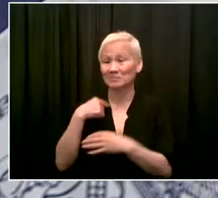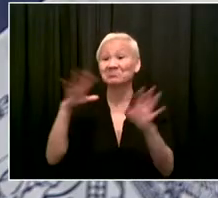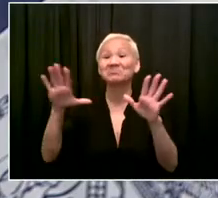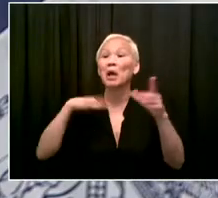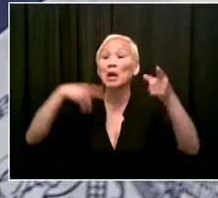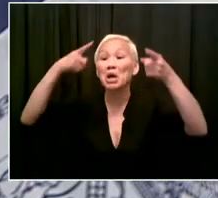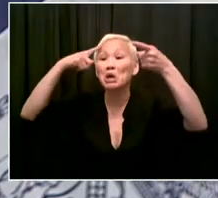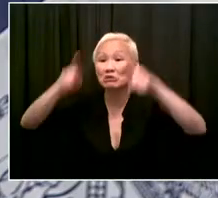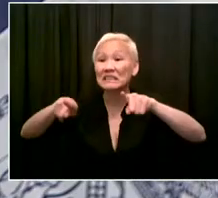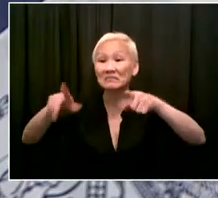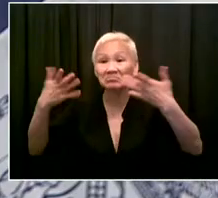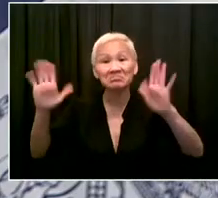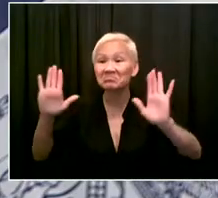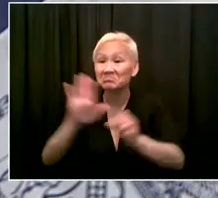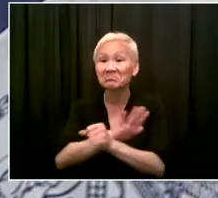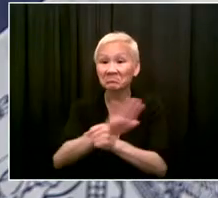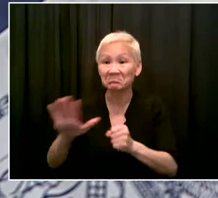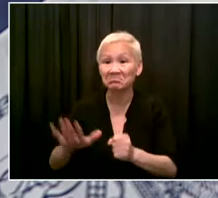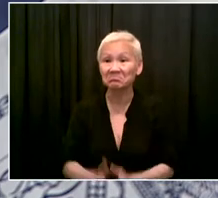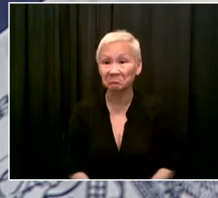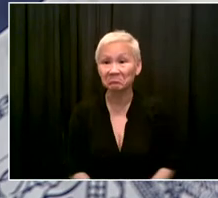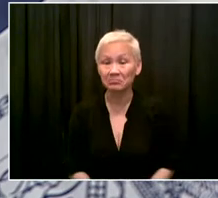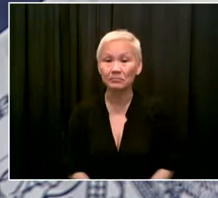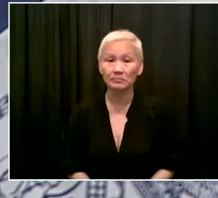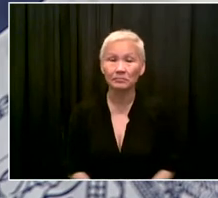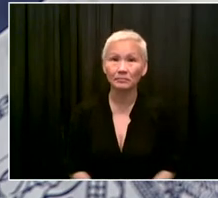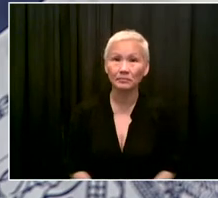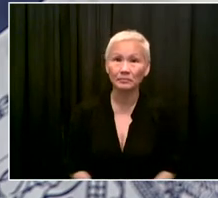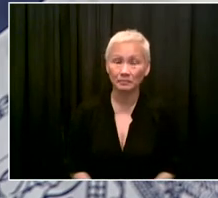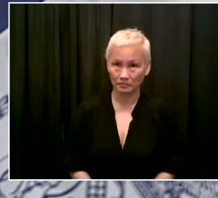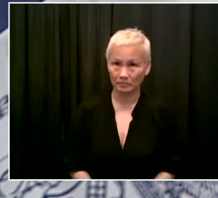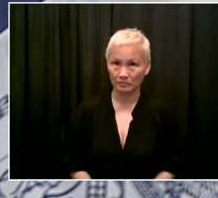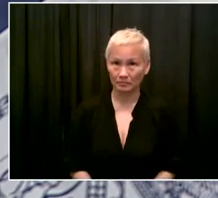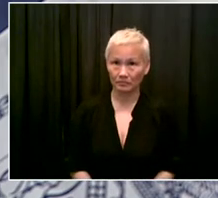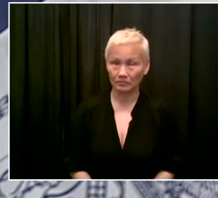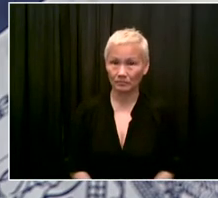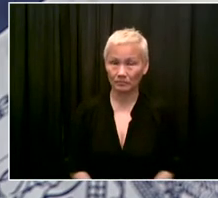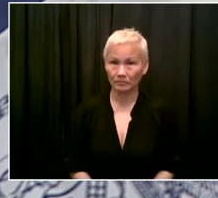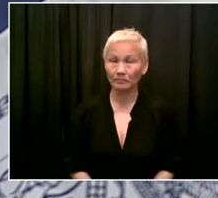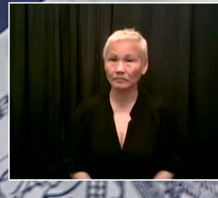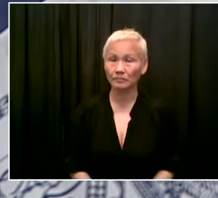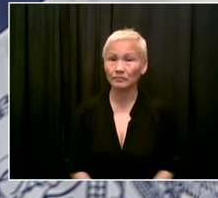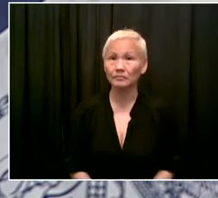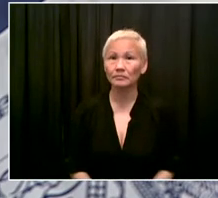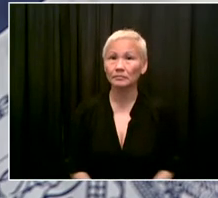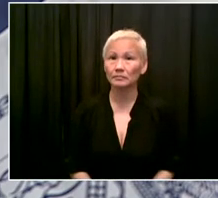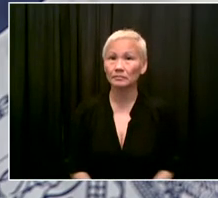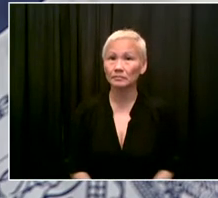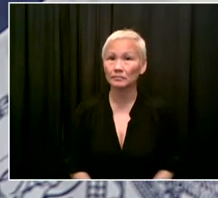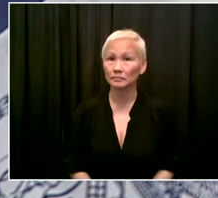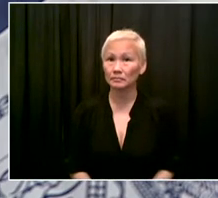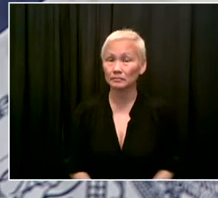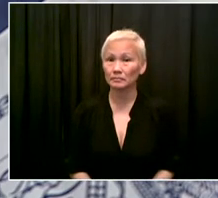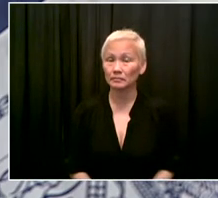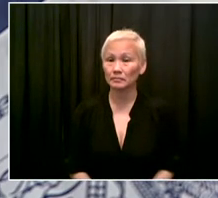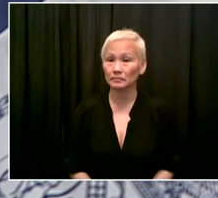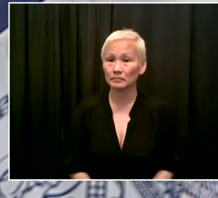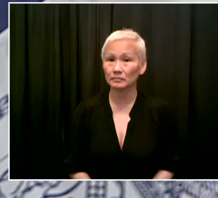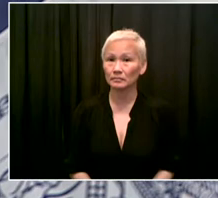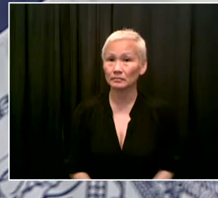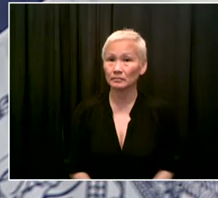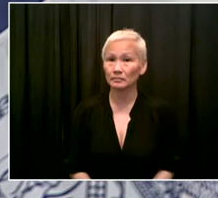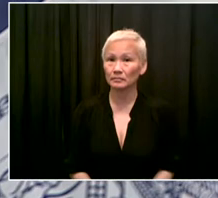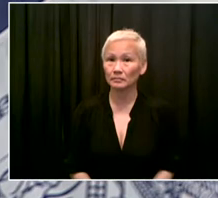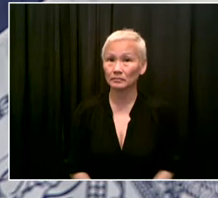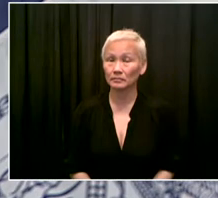Well, I guess I wanted to ask because you mentioned that you haven't heard of it. We do believe